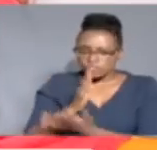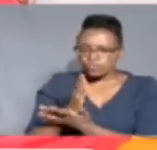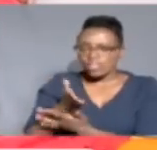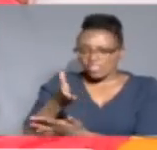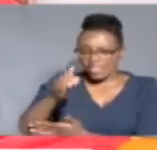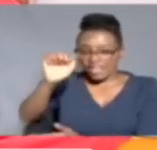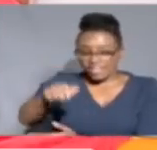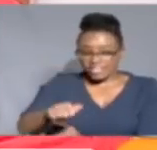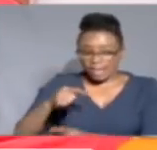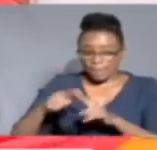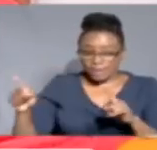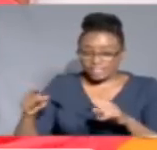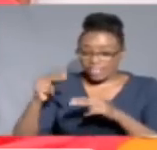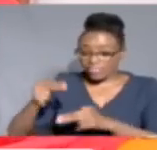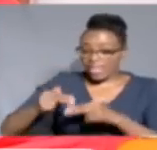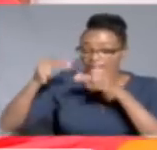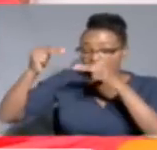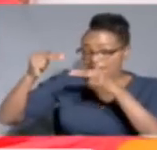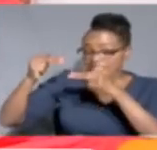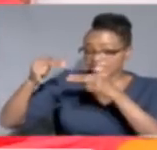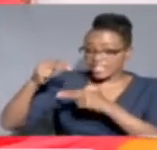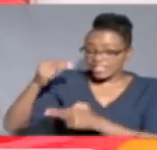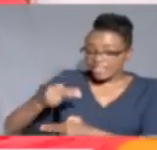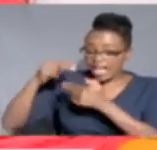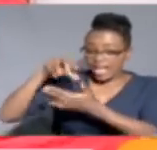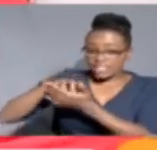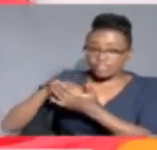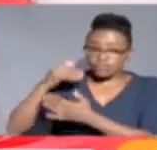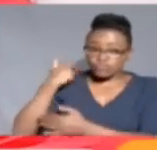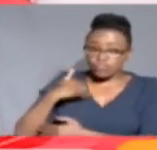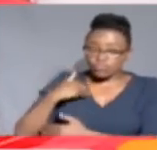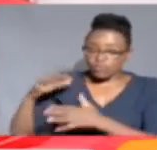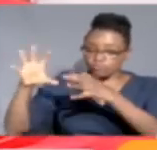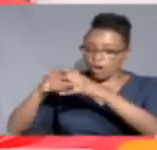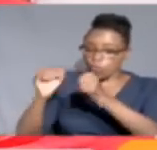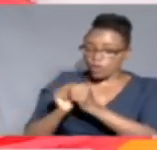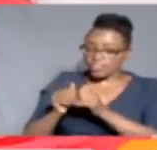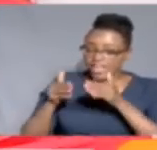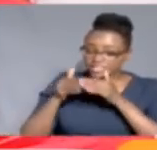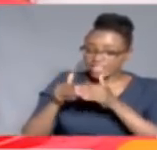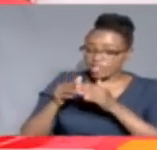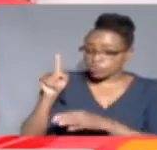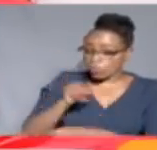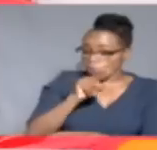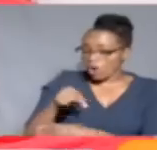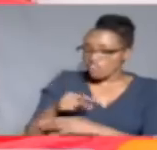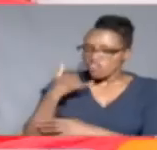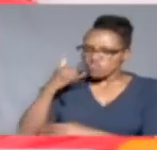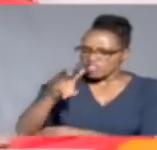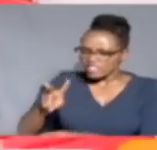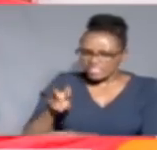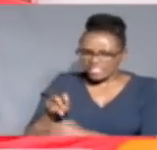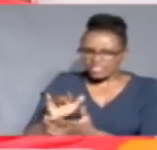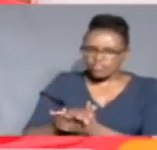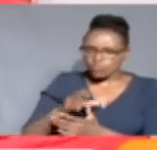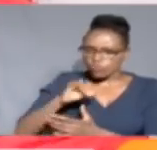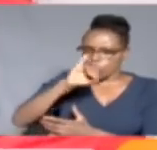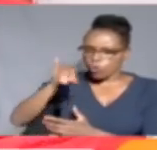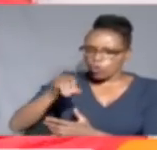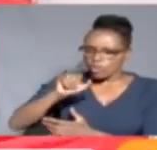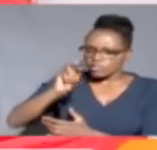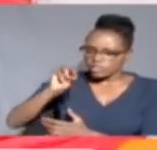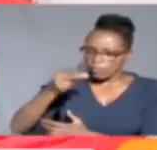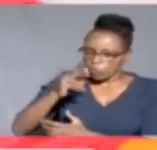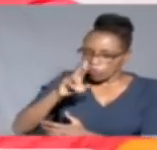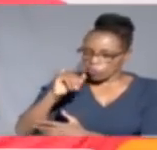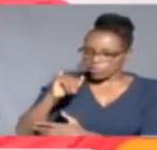there. But where is the highest incidence of crime now being linked to sexual offenses, phone snatching? You go to Jamhuri Showground, which is just around